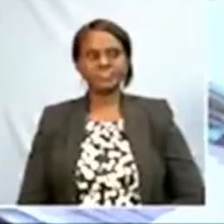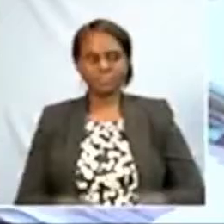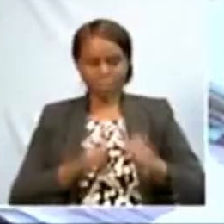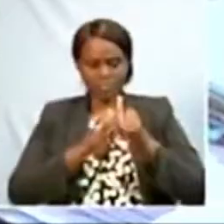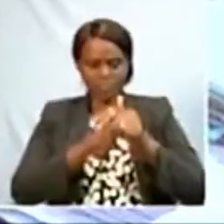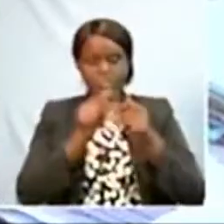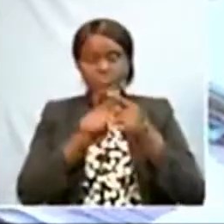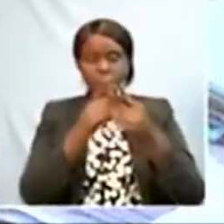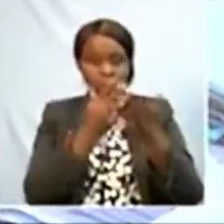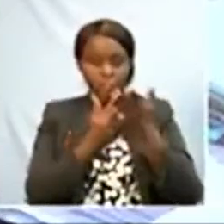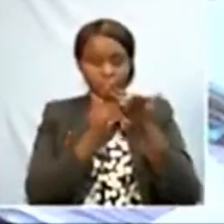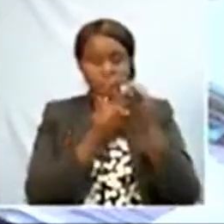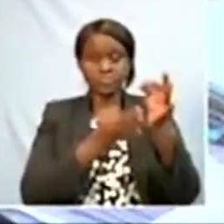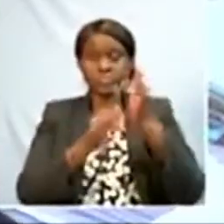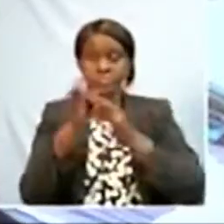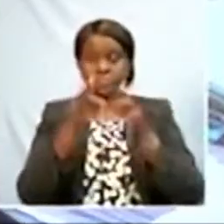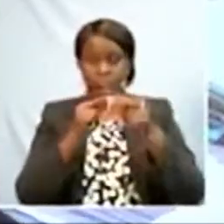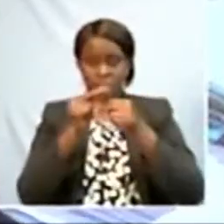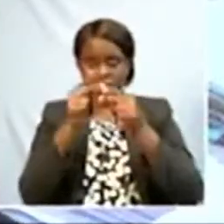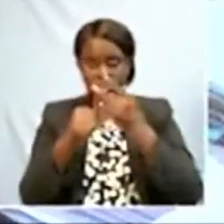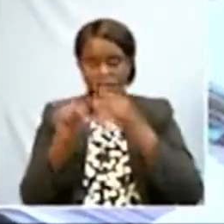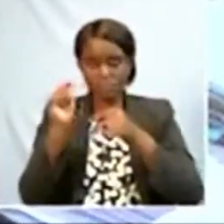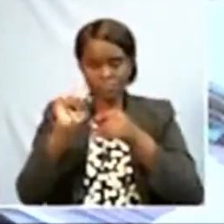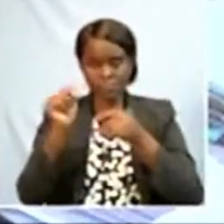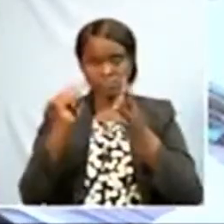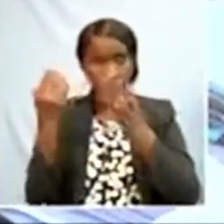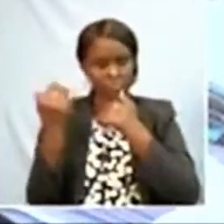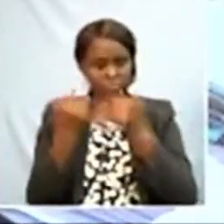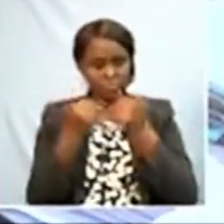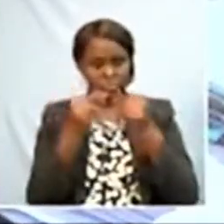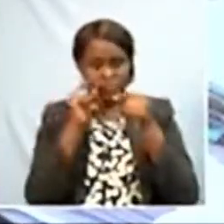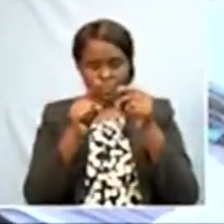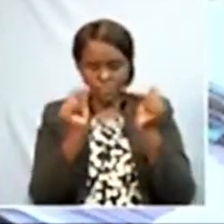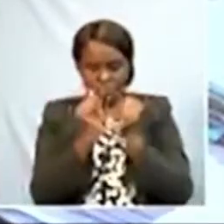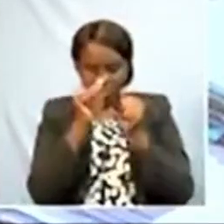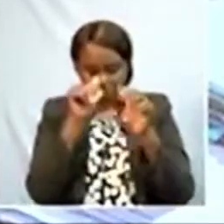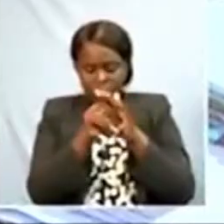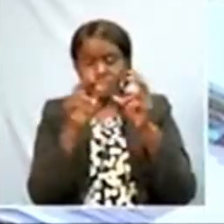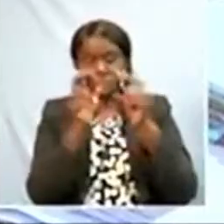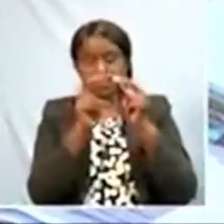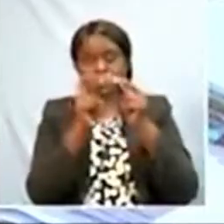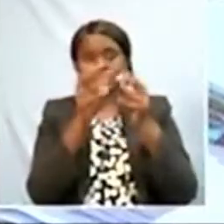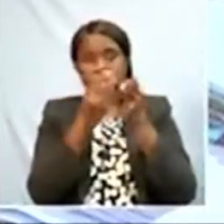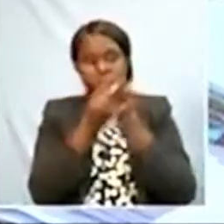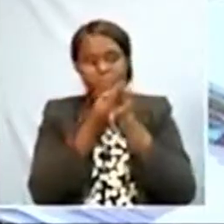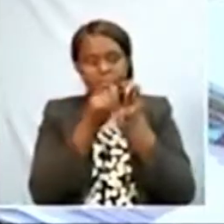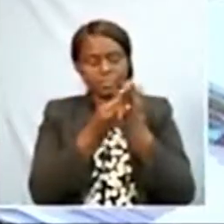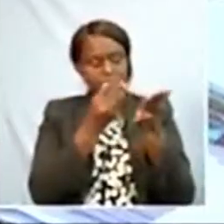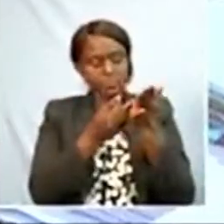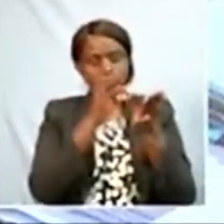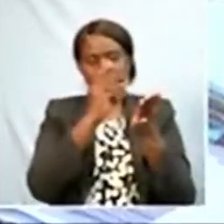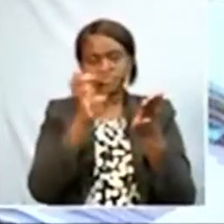According to this statement, it means the ablution block was within the contract sum of